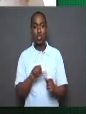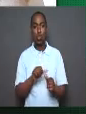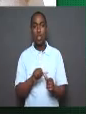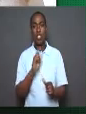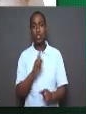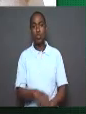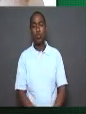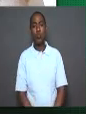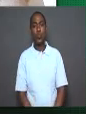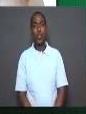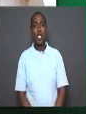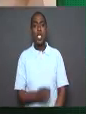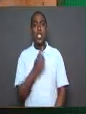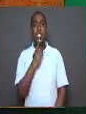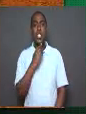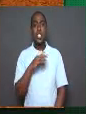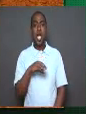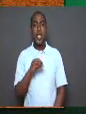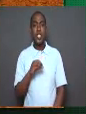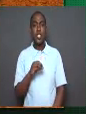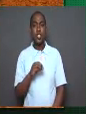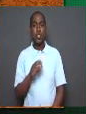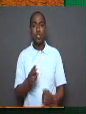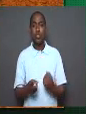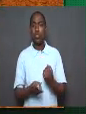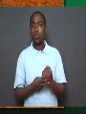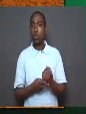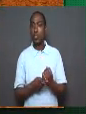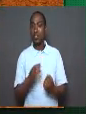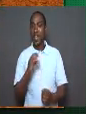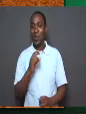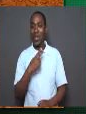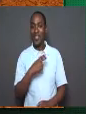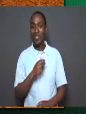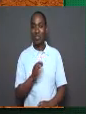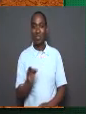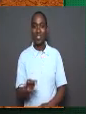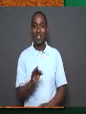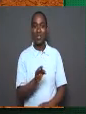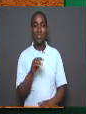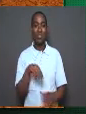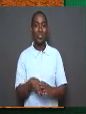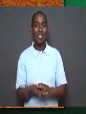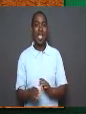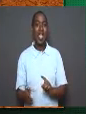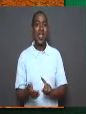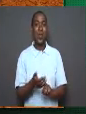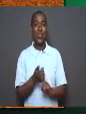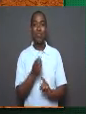Starch is a storage carbohydrate in plants that contain